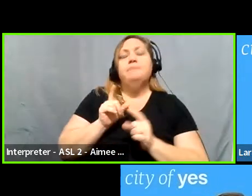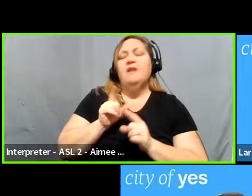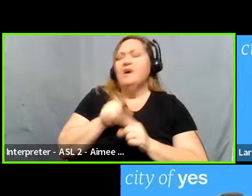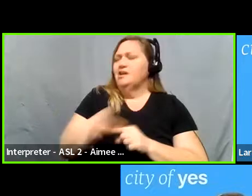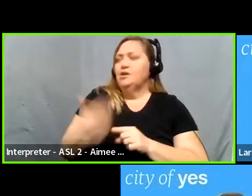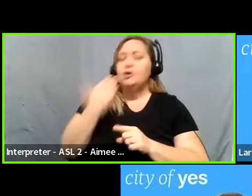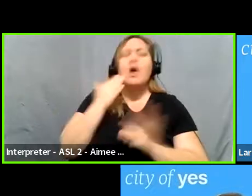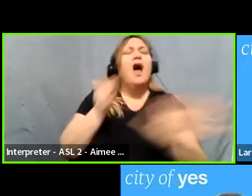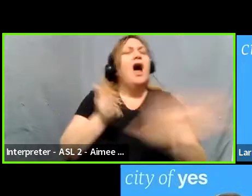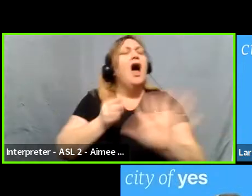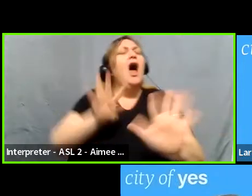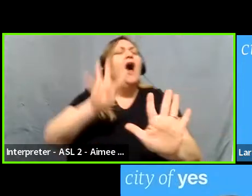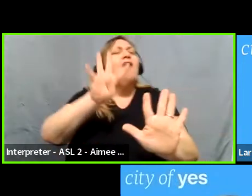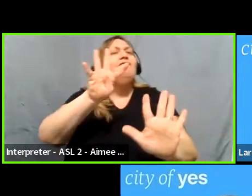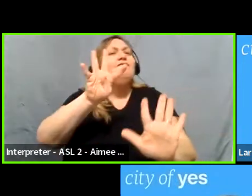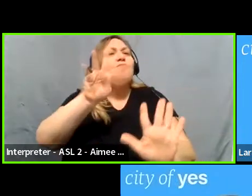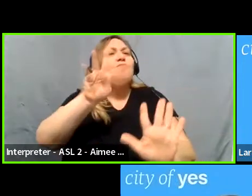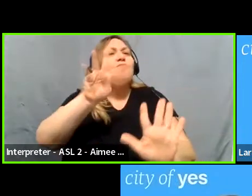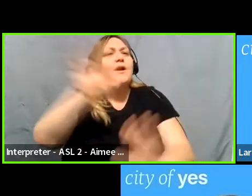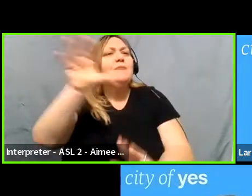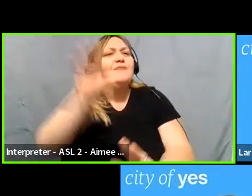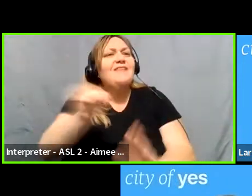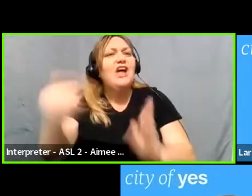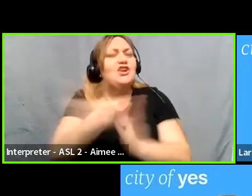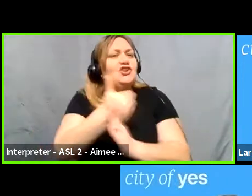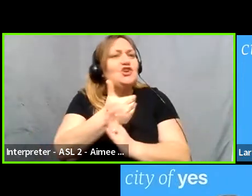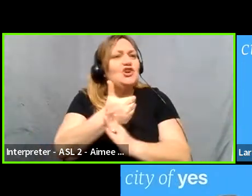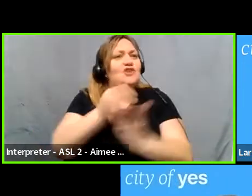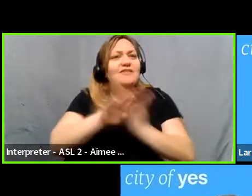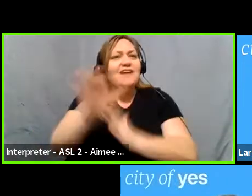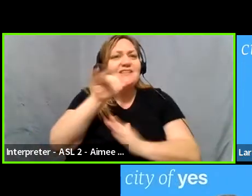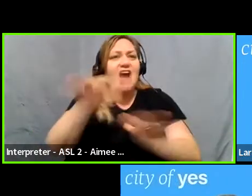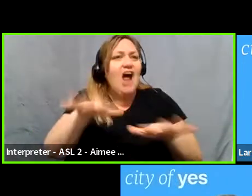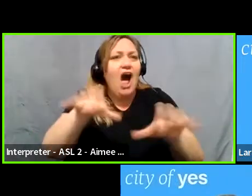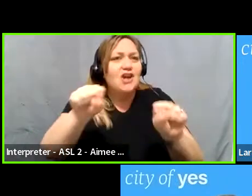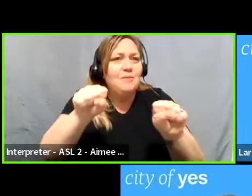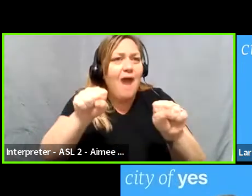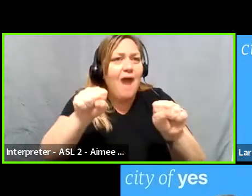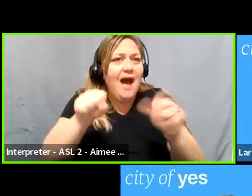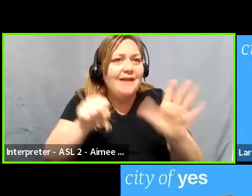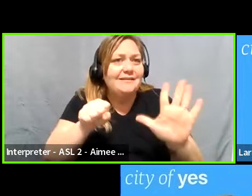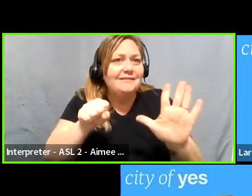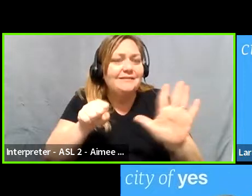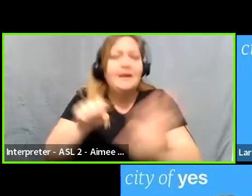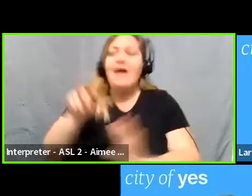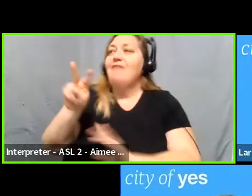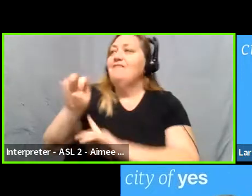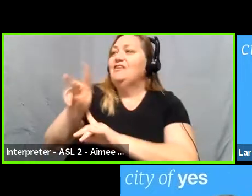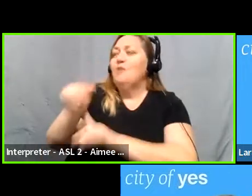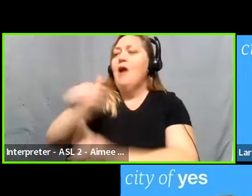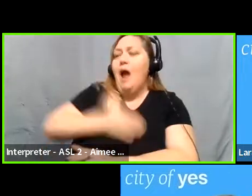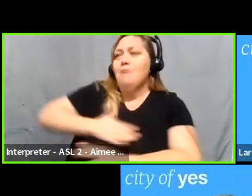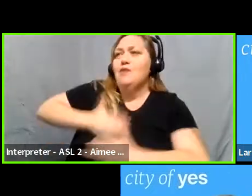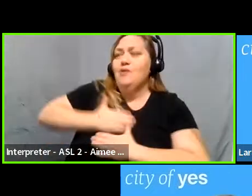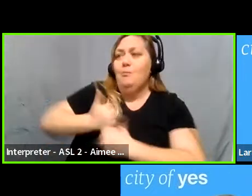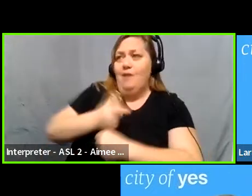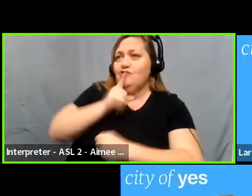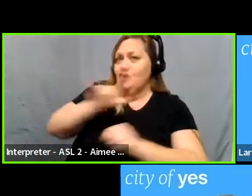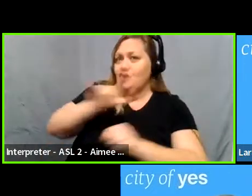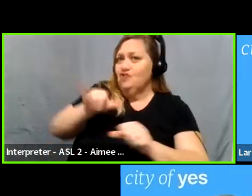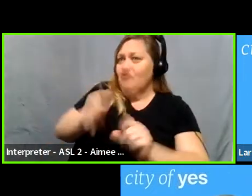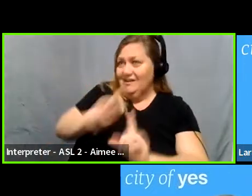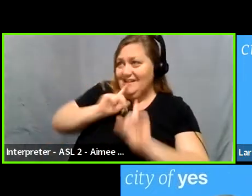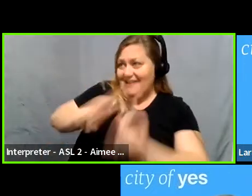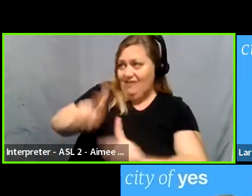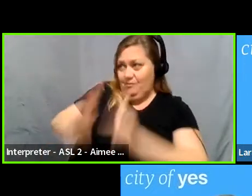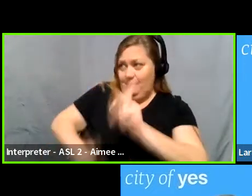you know, as winning percent of all new development is not occupied. Victoria, I really appreciate. I just want to make sure that John can answer so